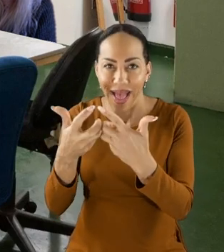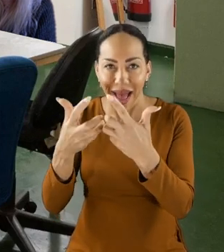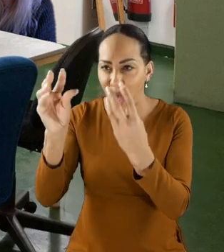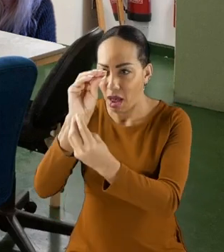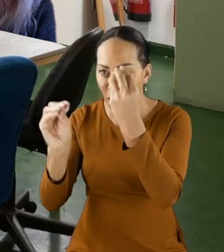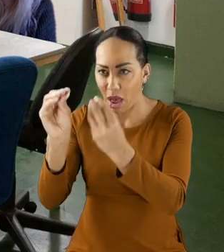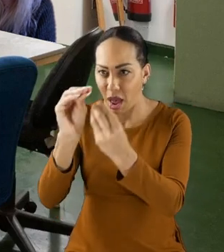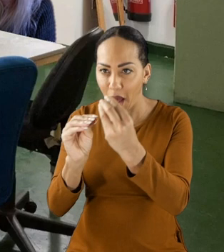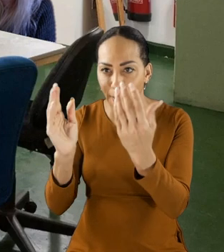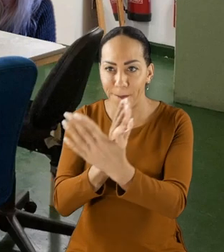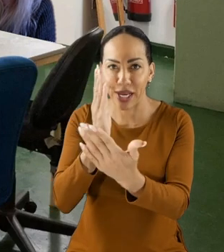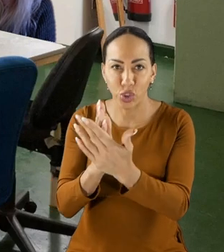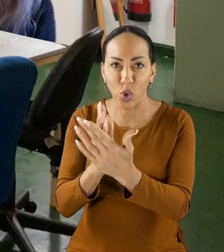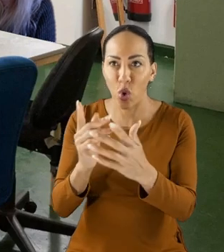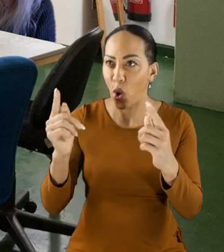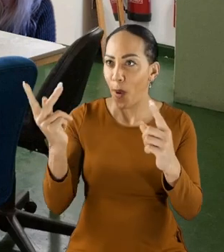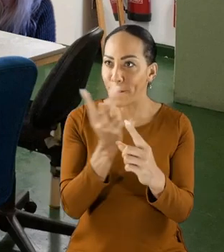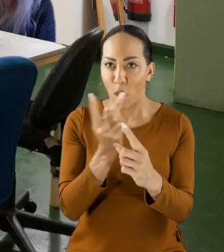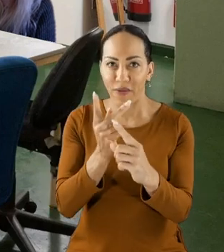that we land on the bits that matter together?